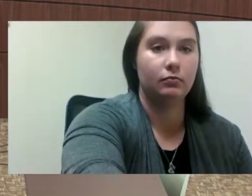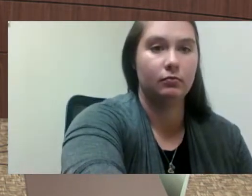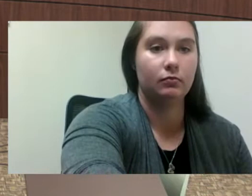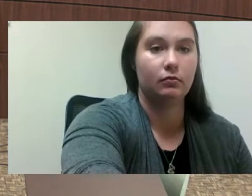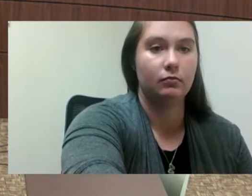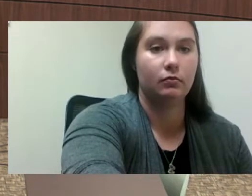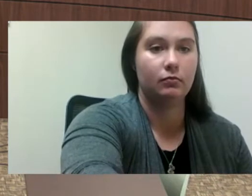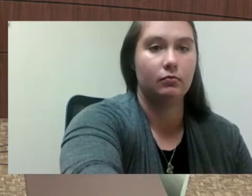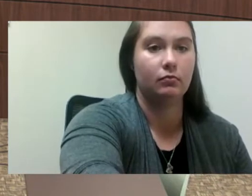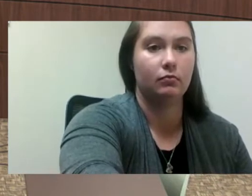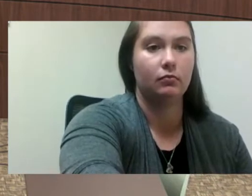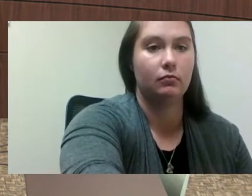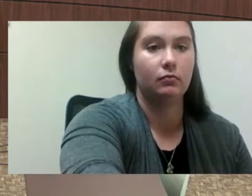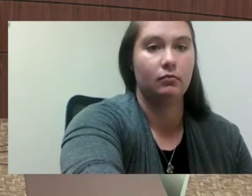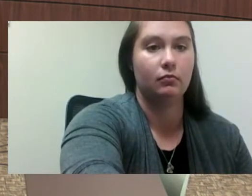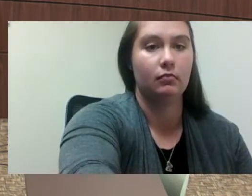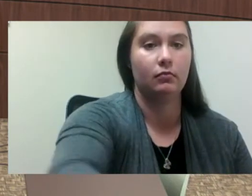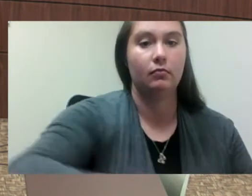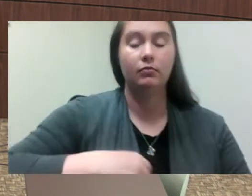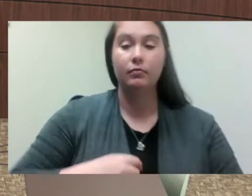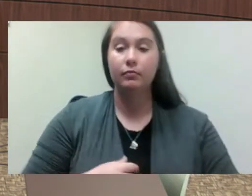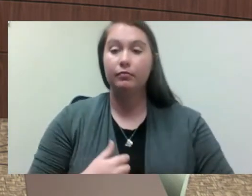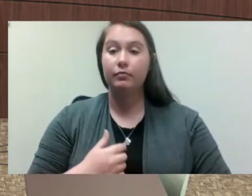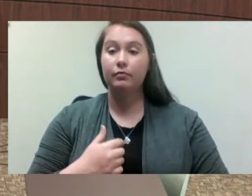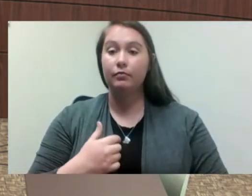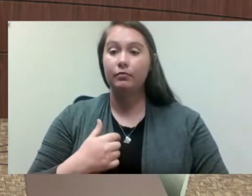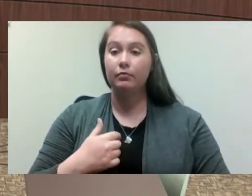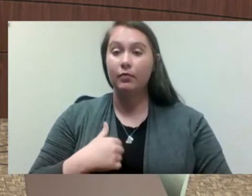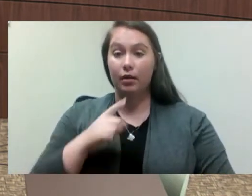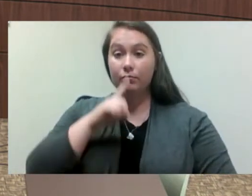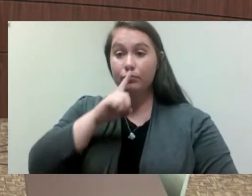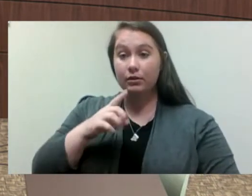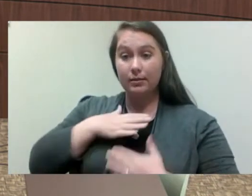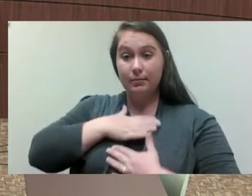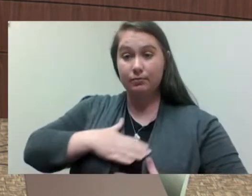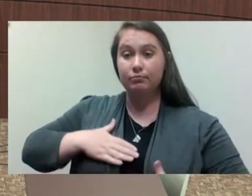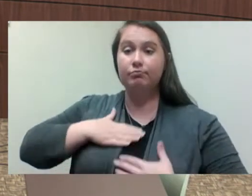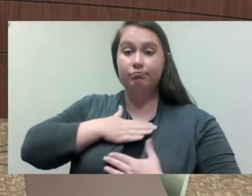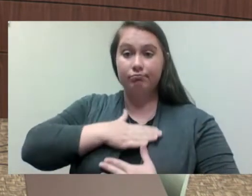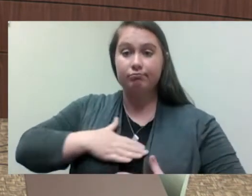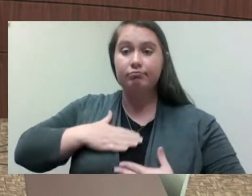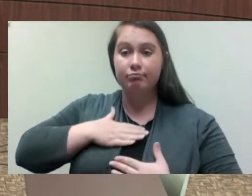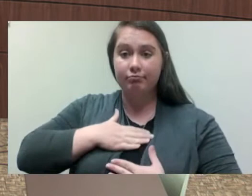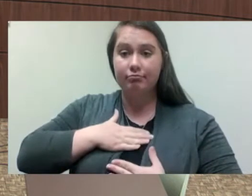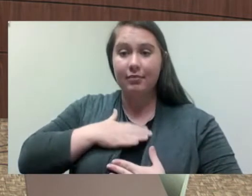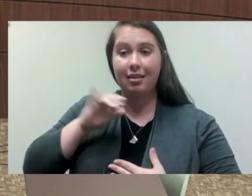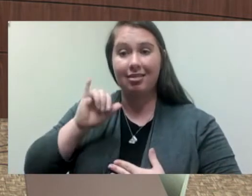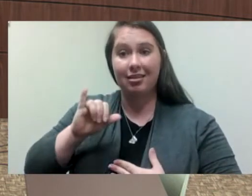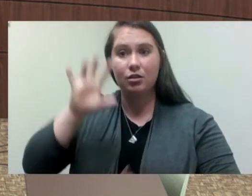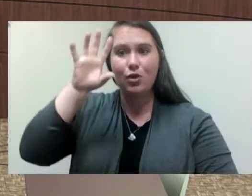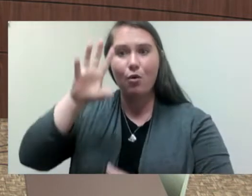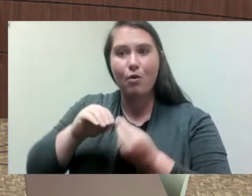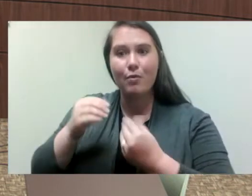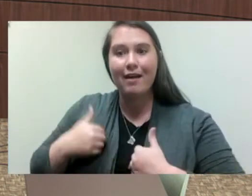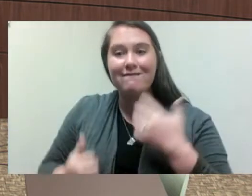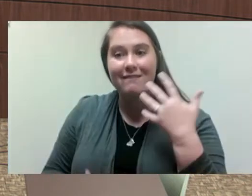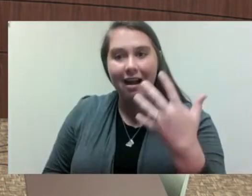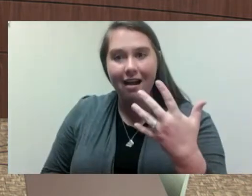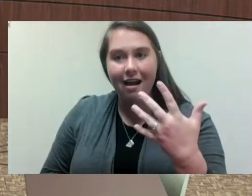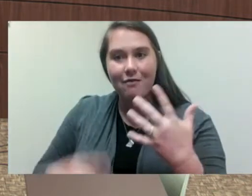Yes, ma'am. I just really appreciate the fact that we had five applicants